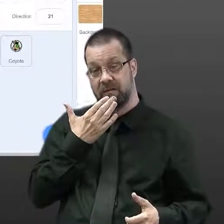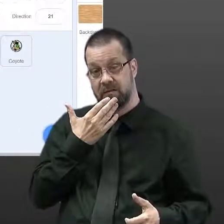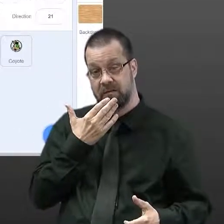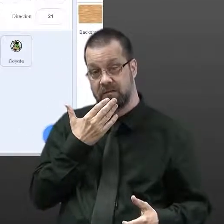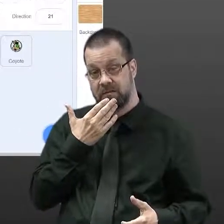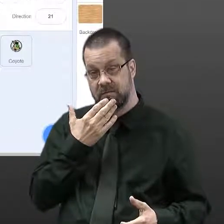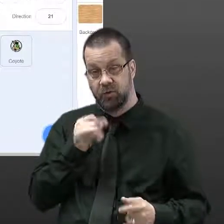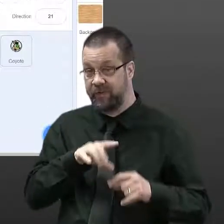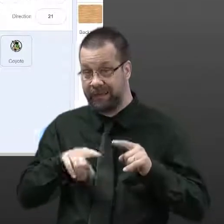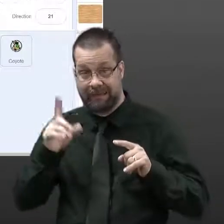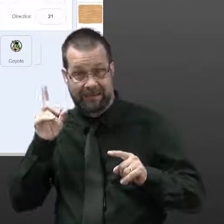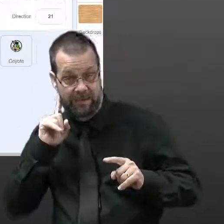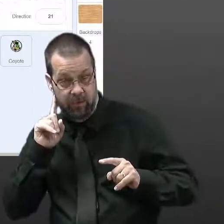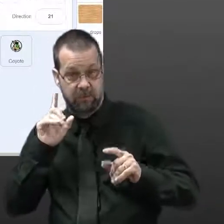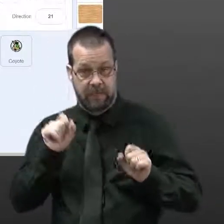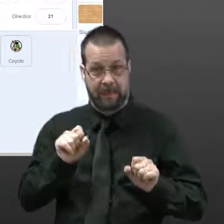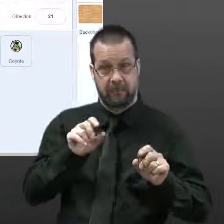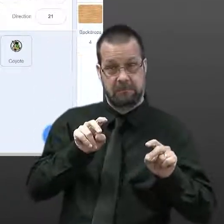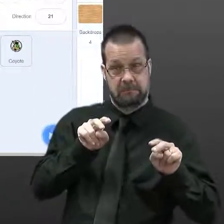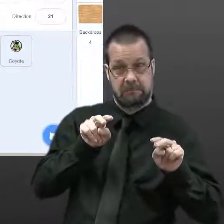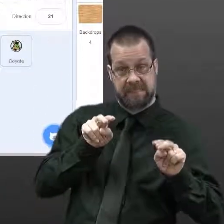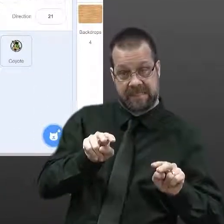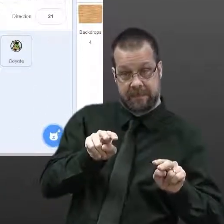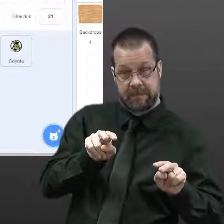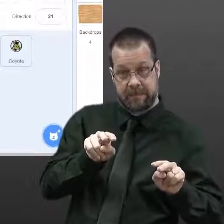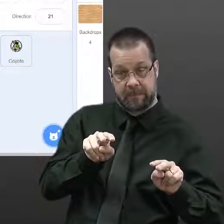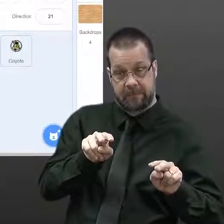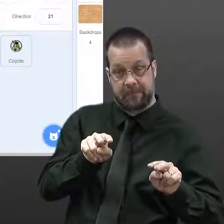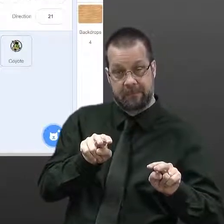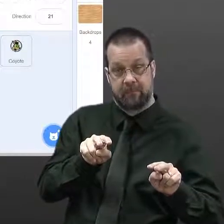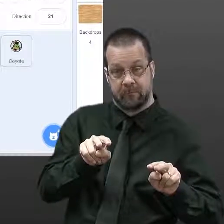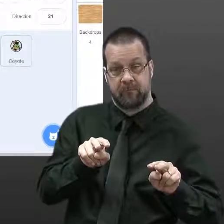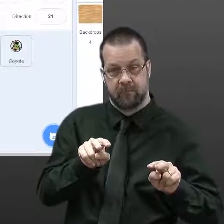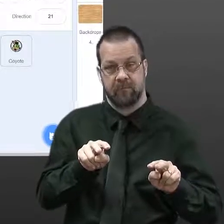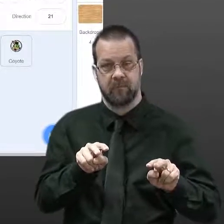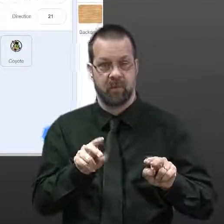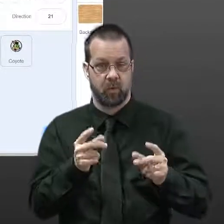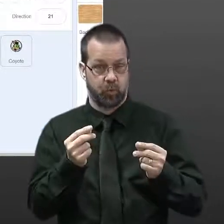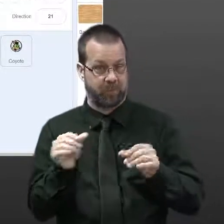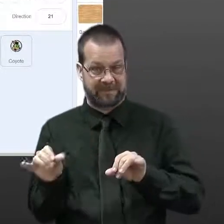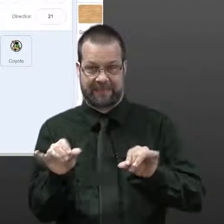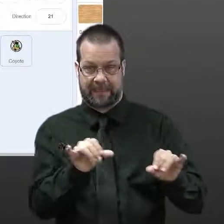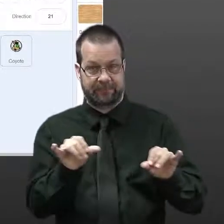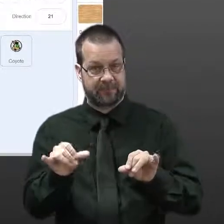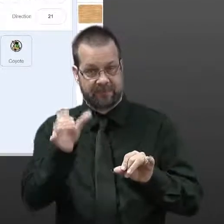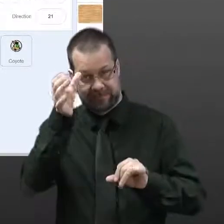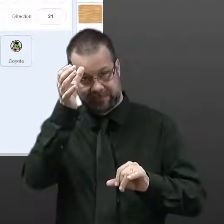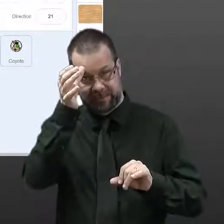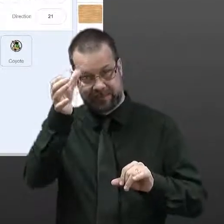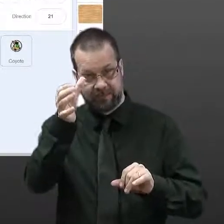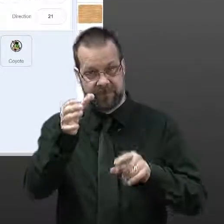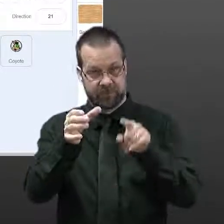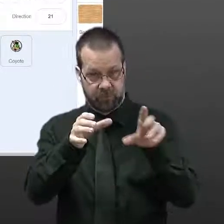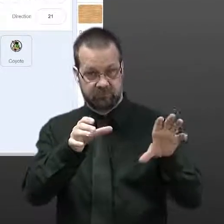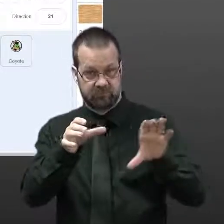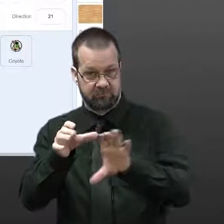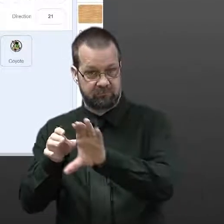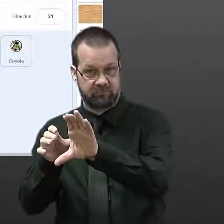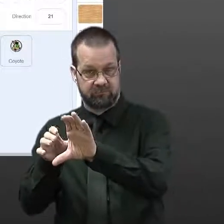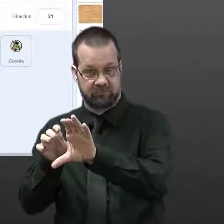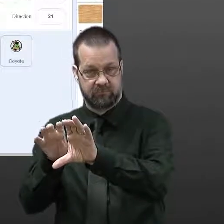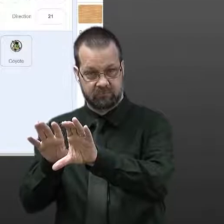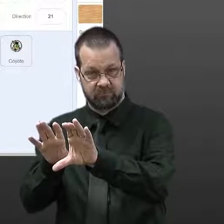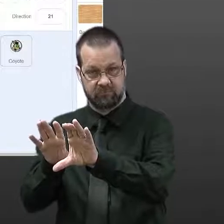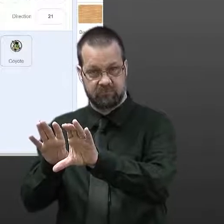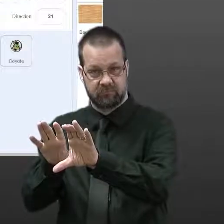color. So we can do a lot of the same things. So I'm going to, what I'm going to do is I'm going to take this out